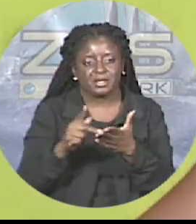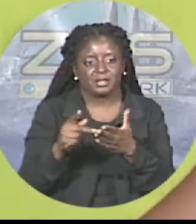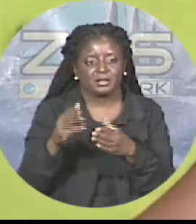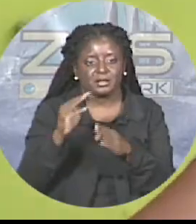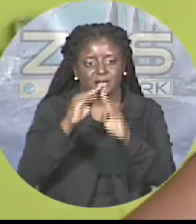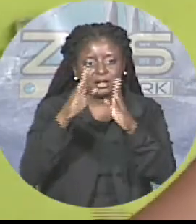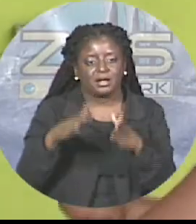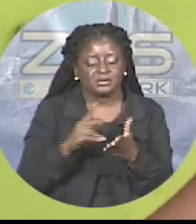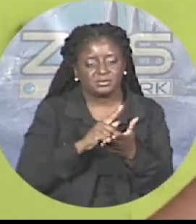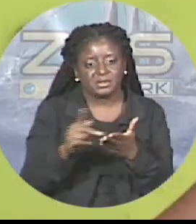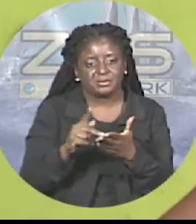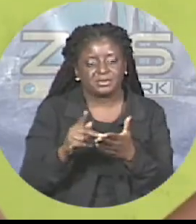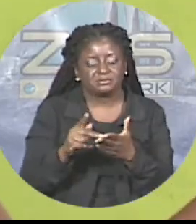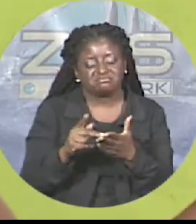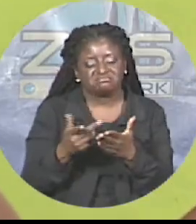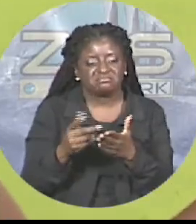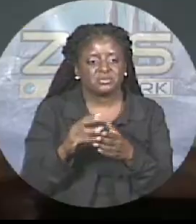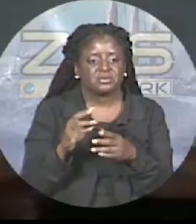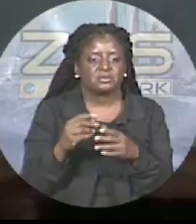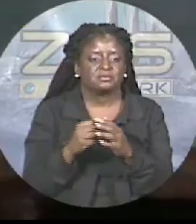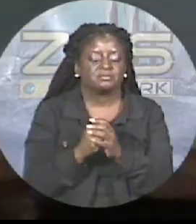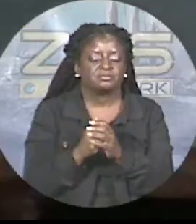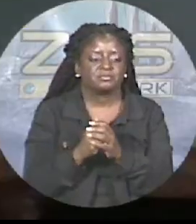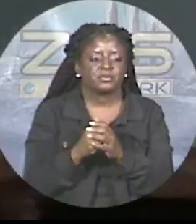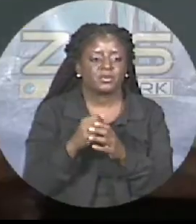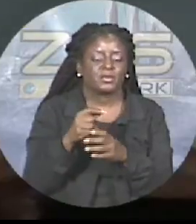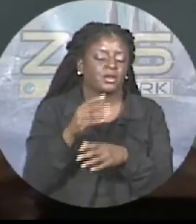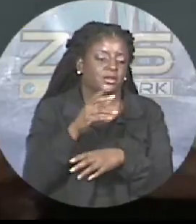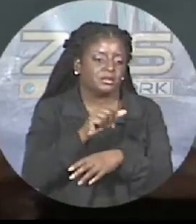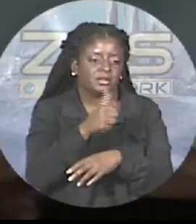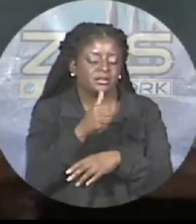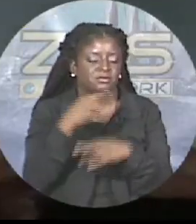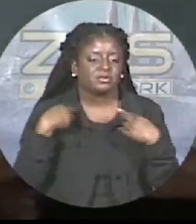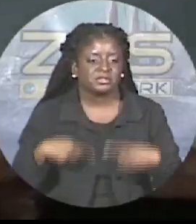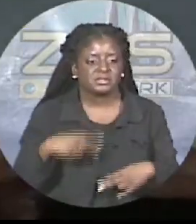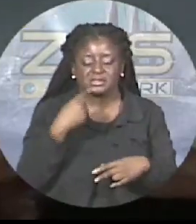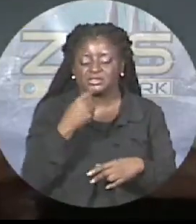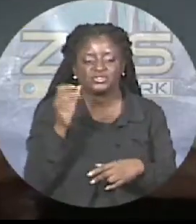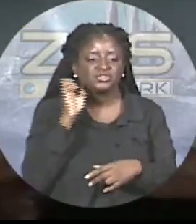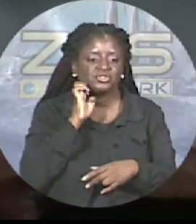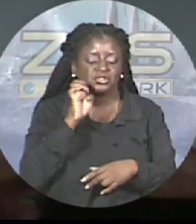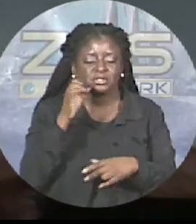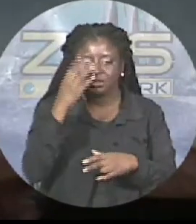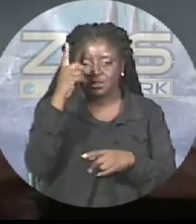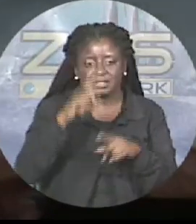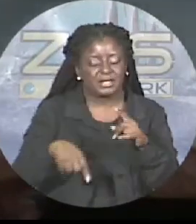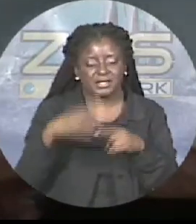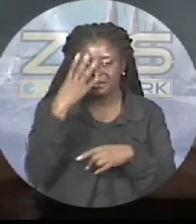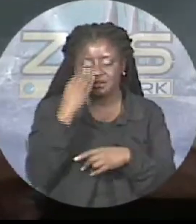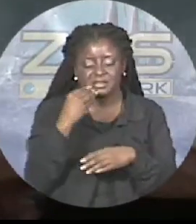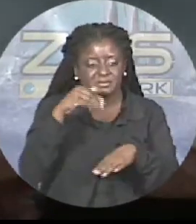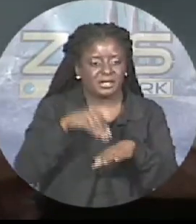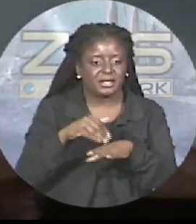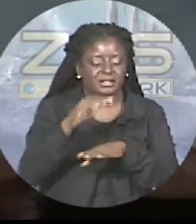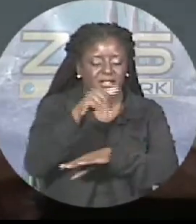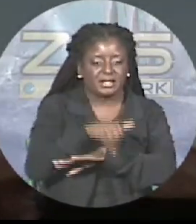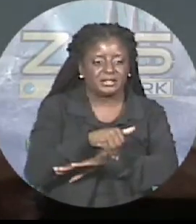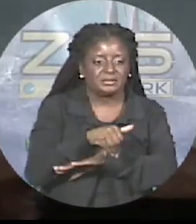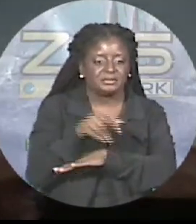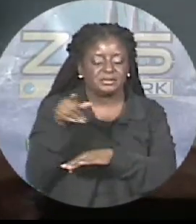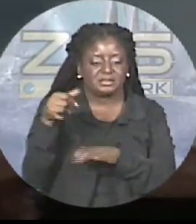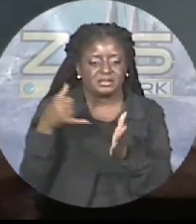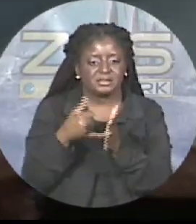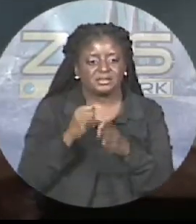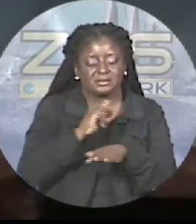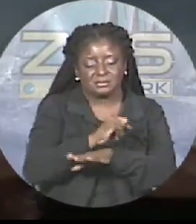Duncombe says she can't sleep at night as the odor from the dump site still lingers and is impacting her health. She later reminisced on evacuating from